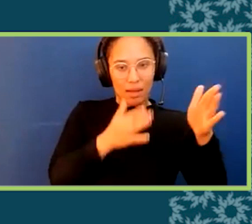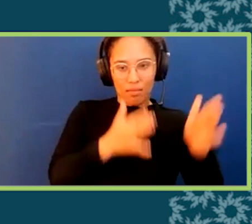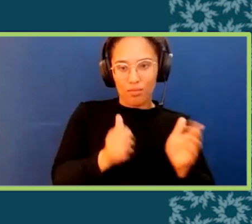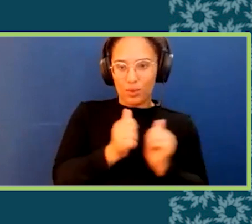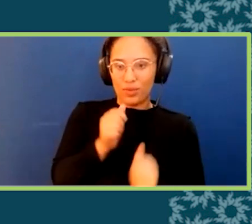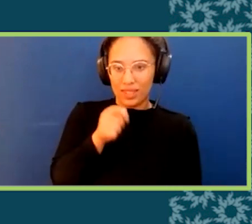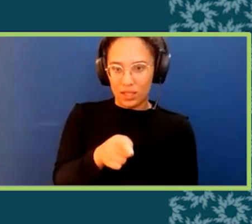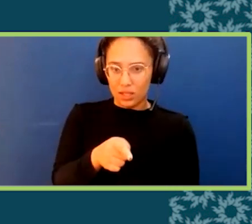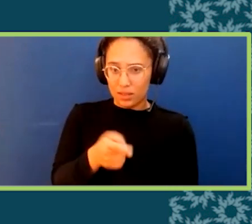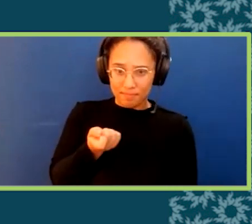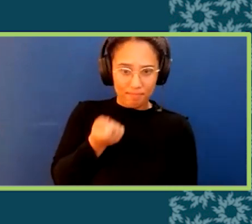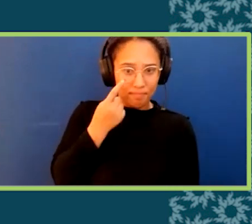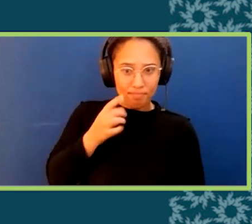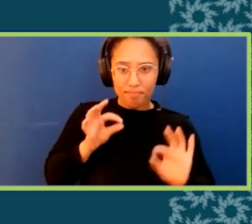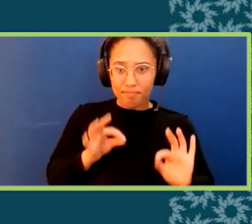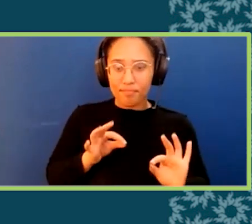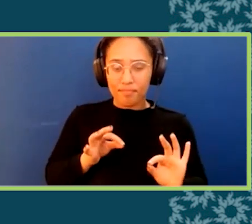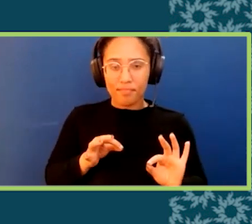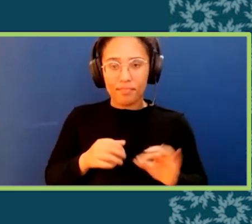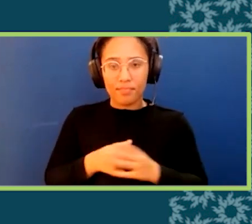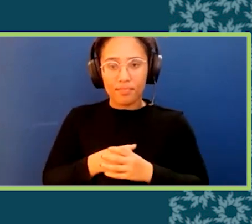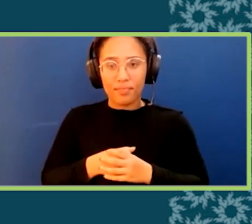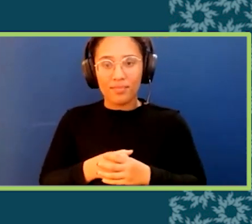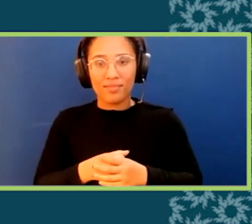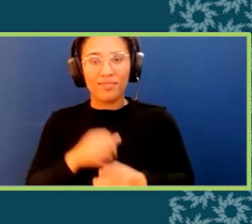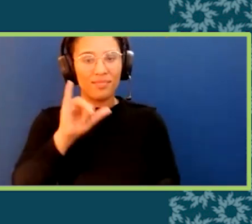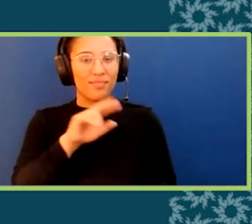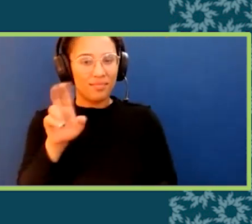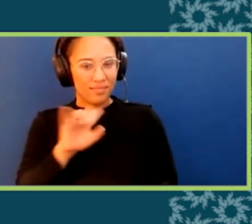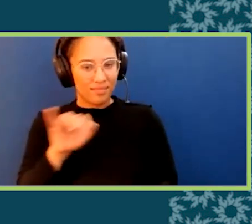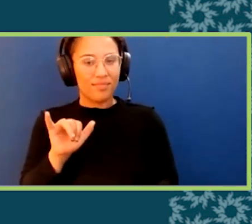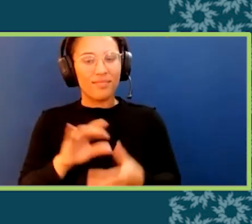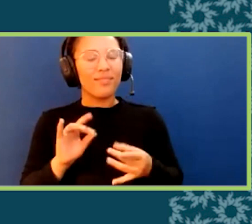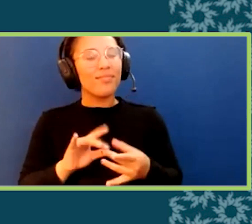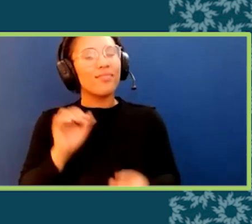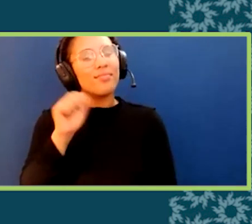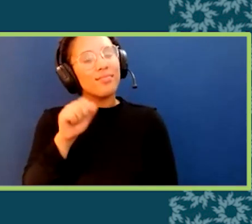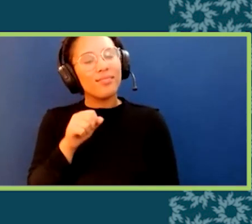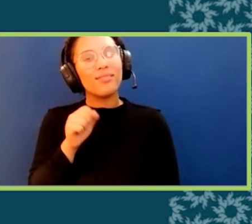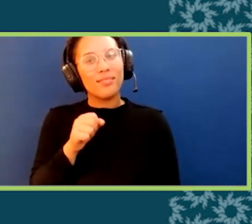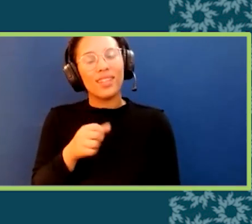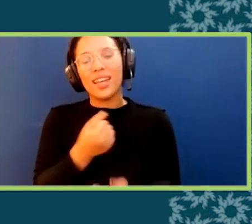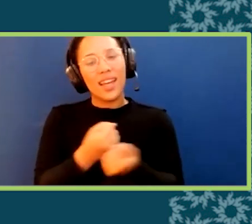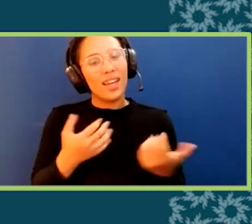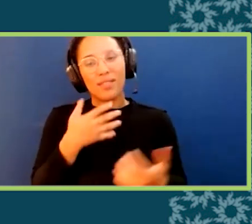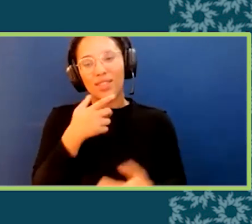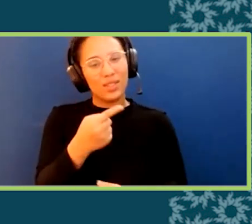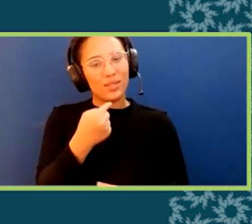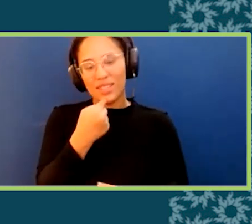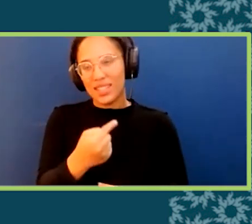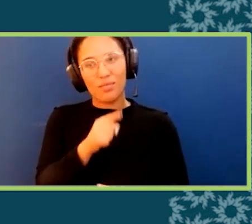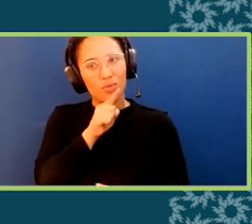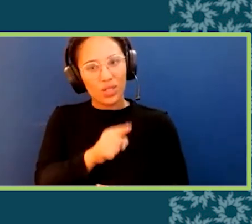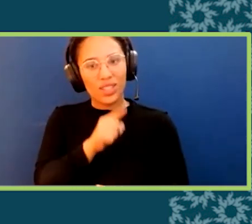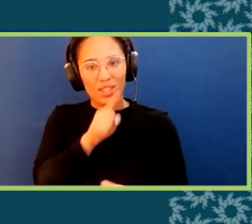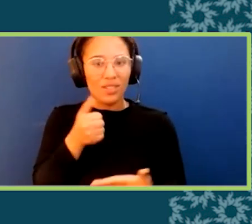all? Yes, that is. This is Izzy. That everything that you have shared has been incredibly helpful. Thank